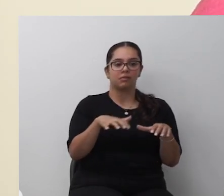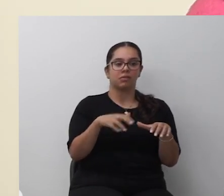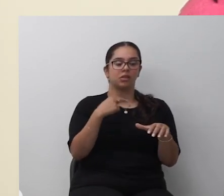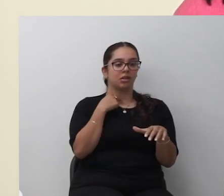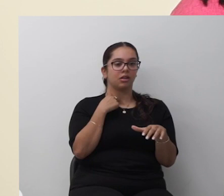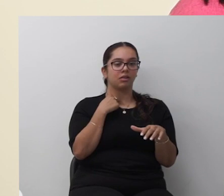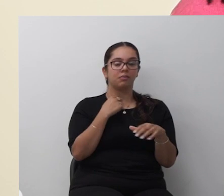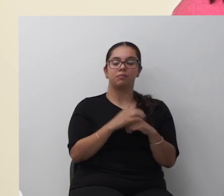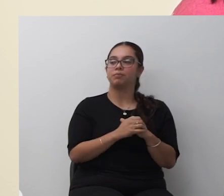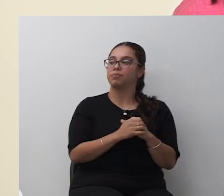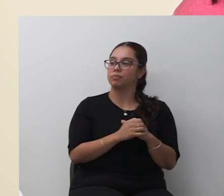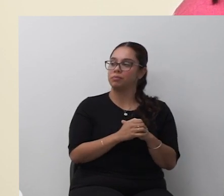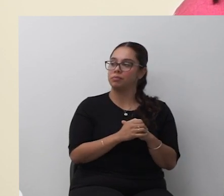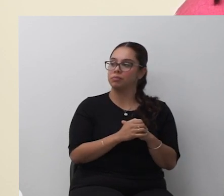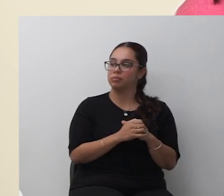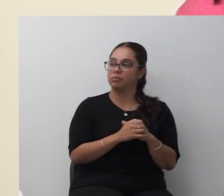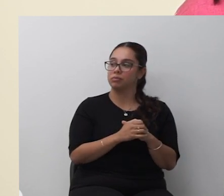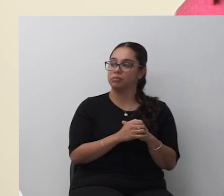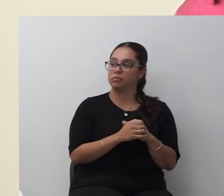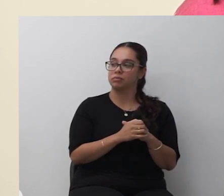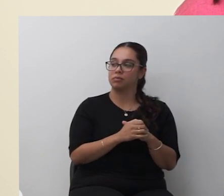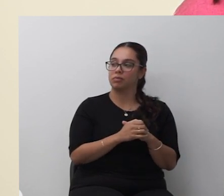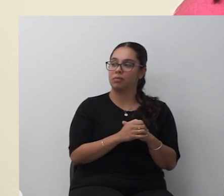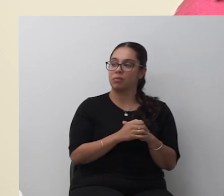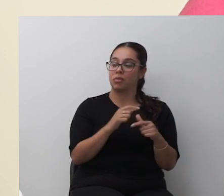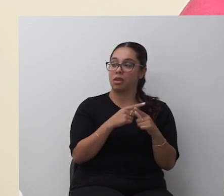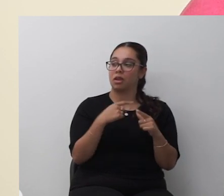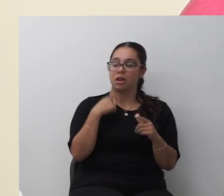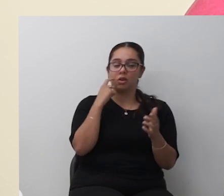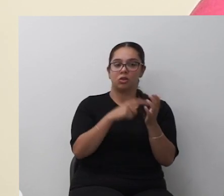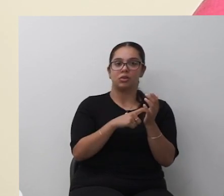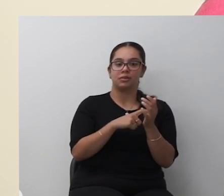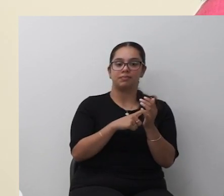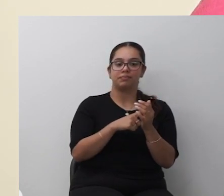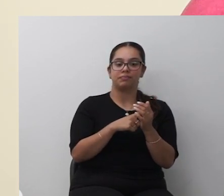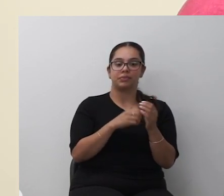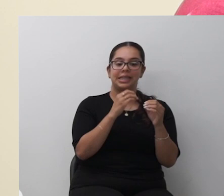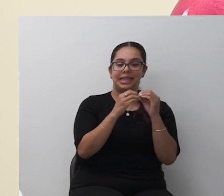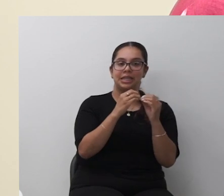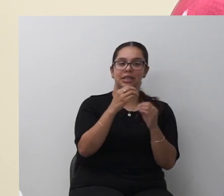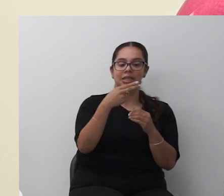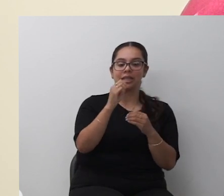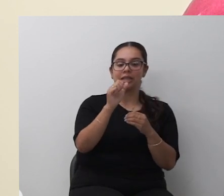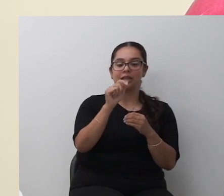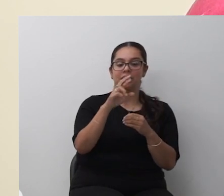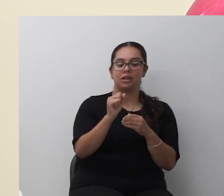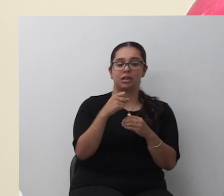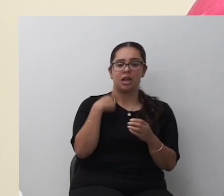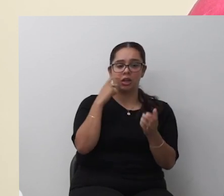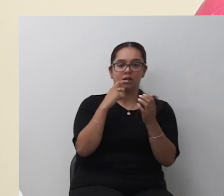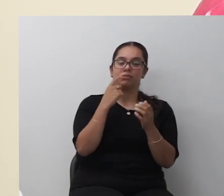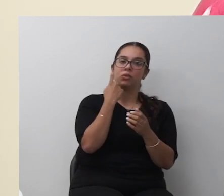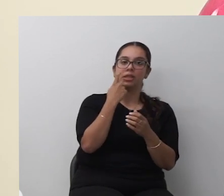by inaction. And then I'm also seeing healers. I recently saw a friend of mine